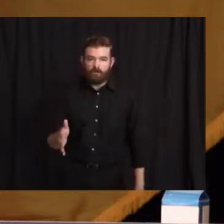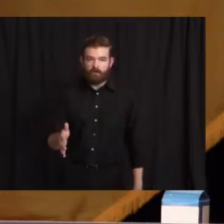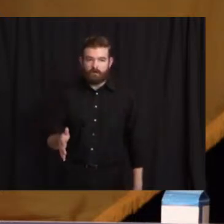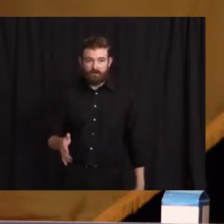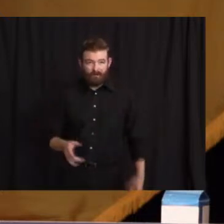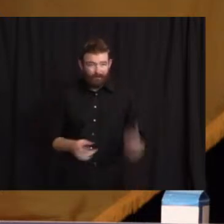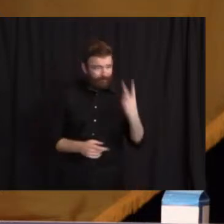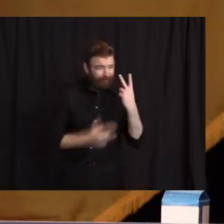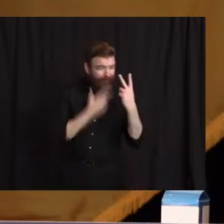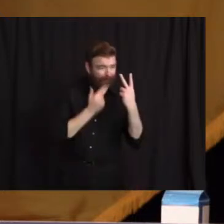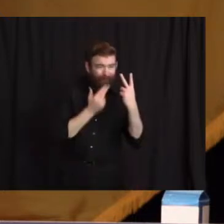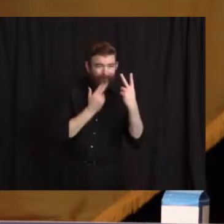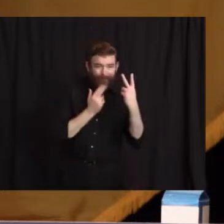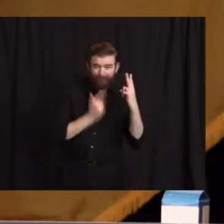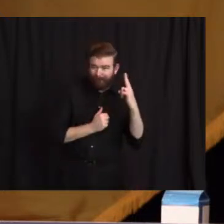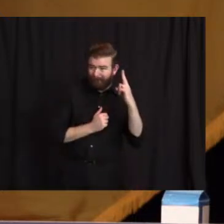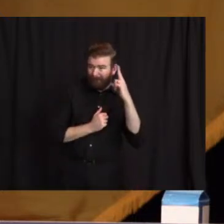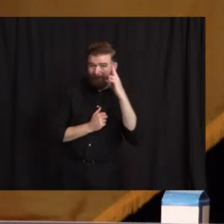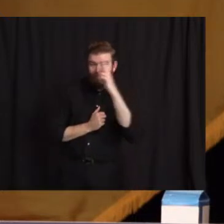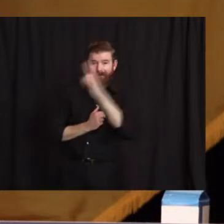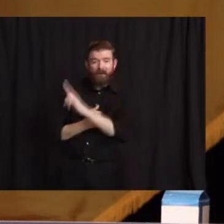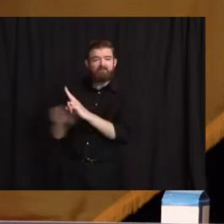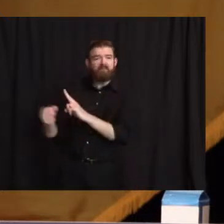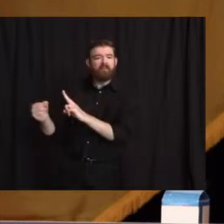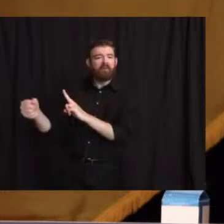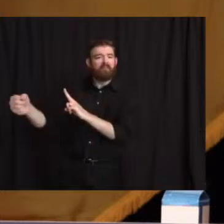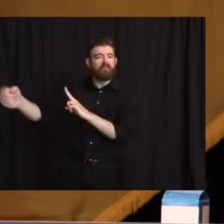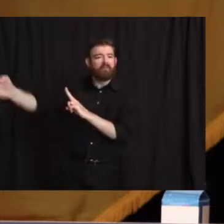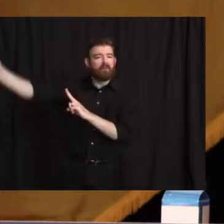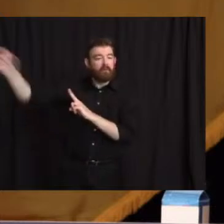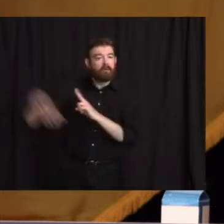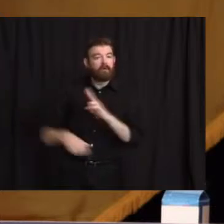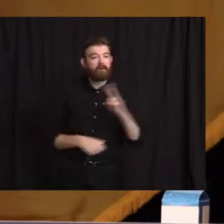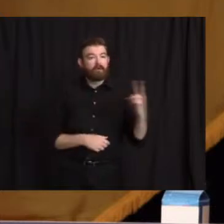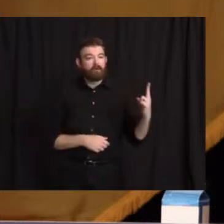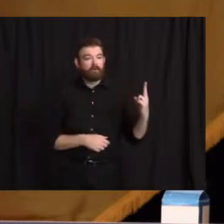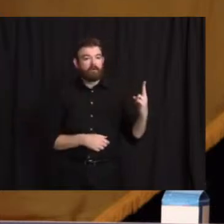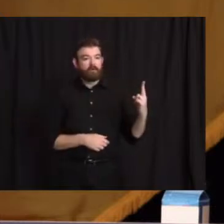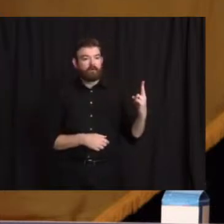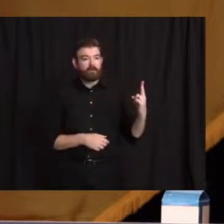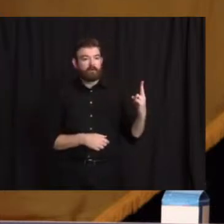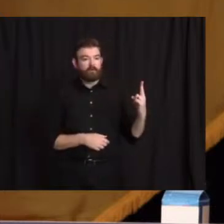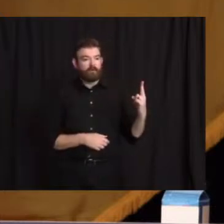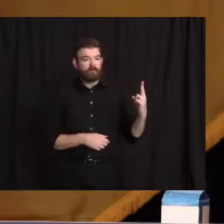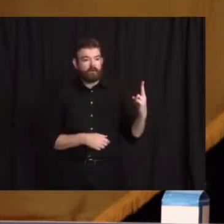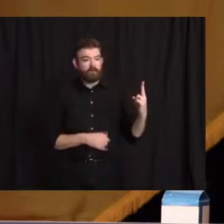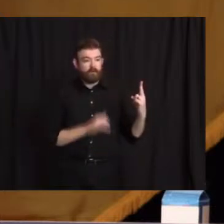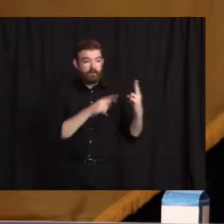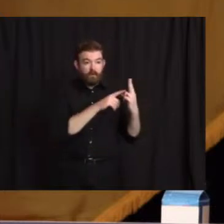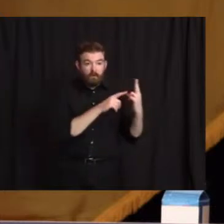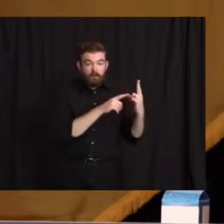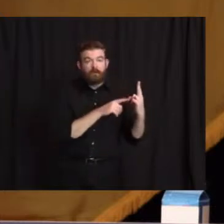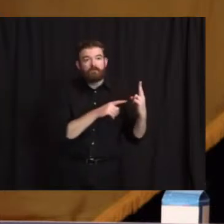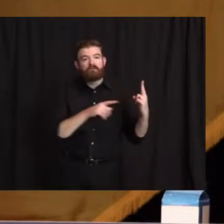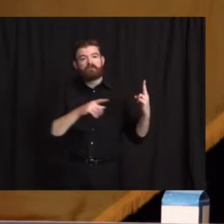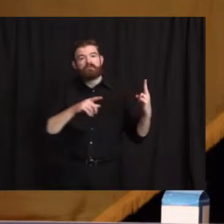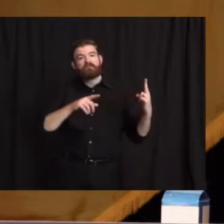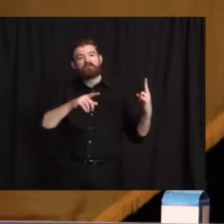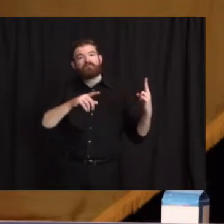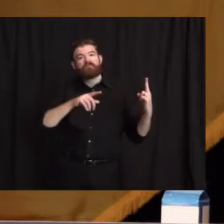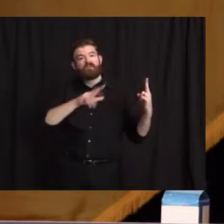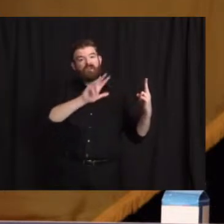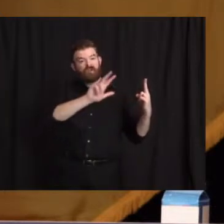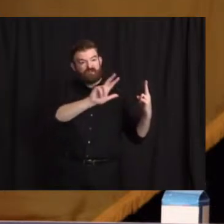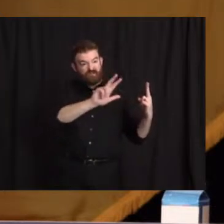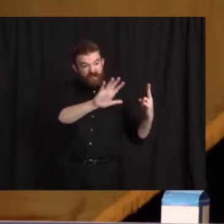the virus, 61 cases of confirmed COVID-19 were found,